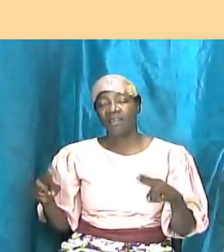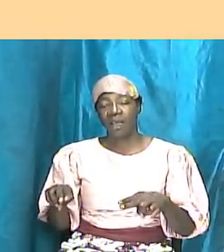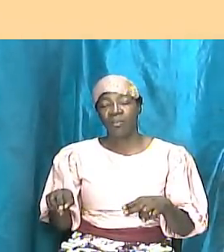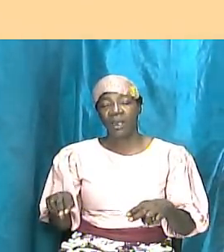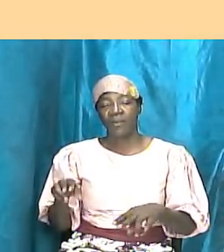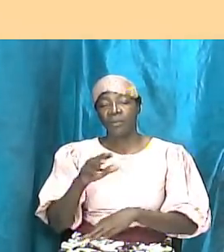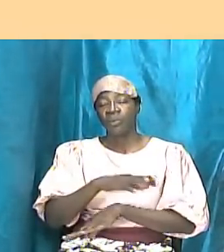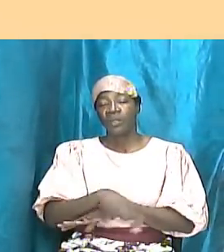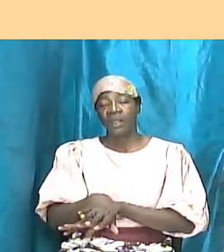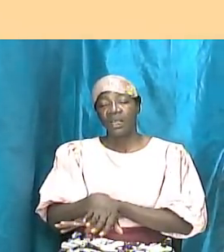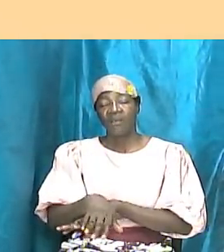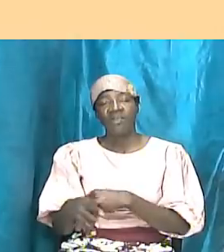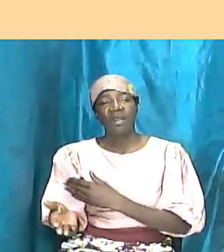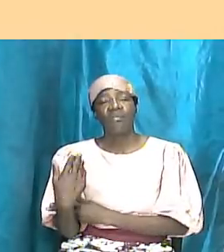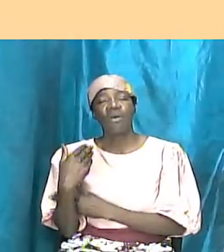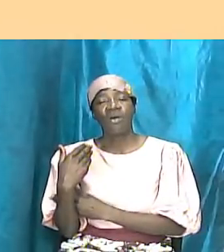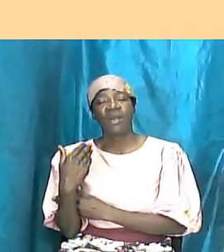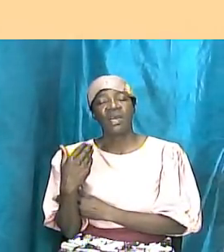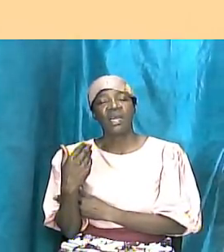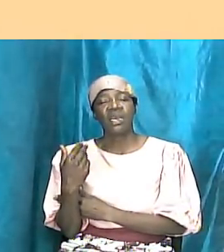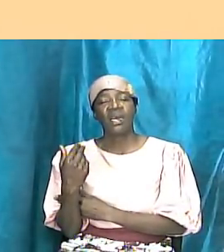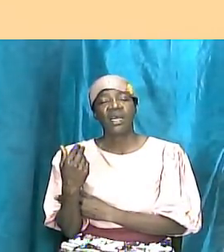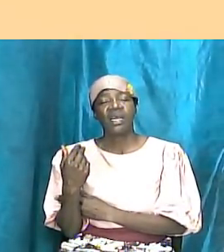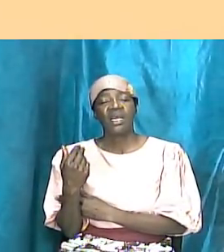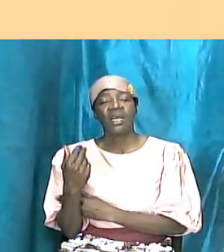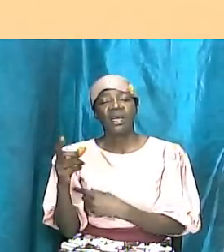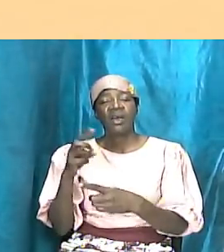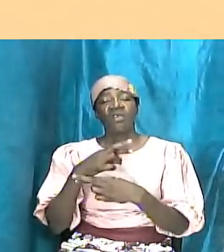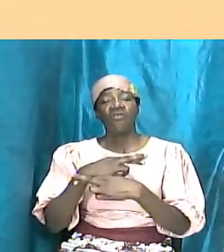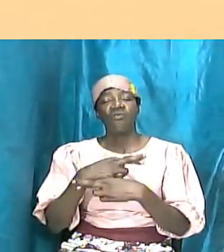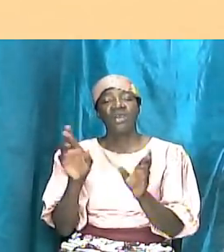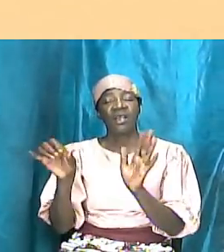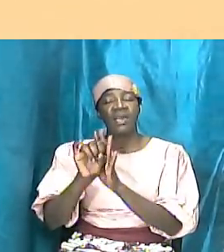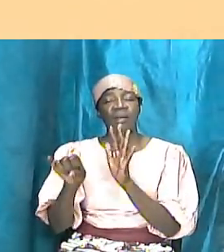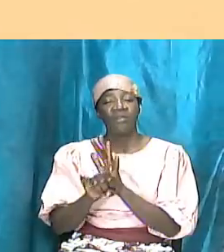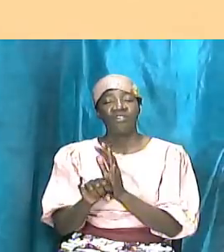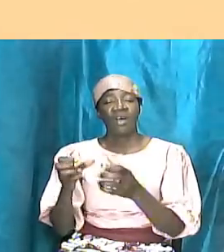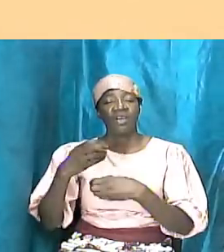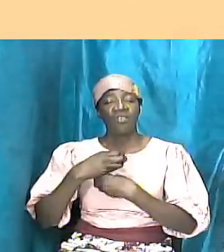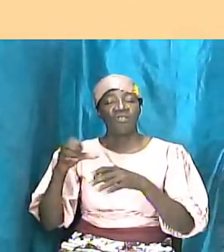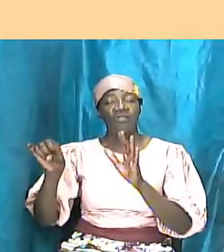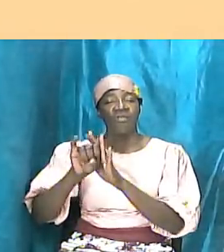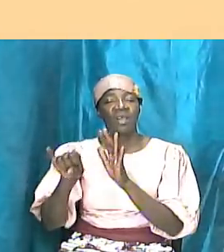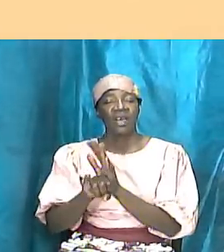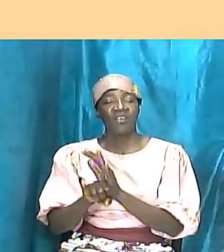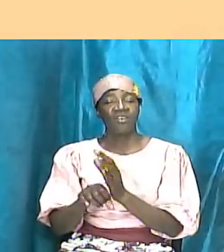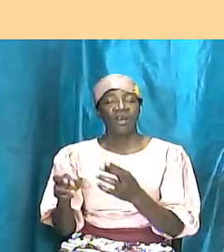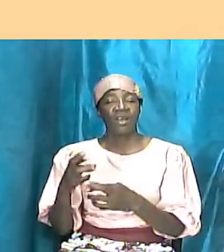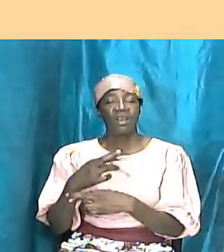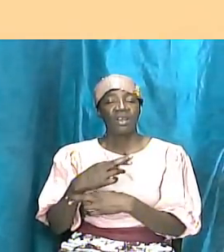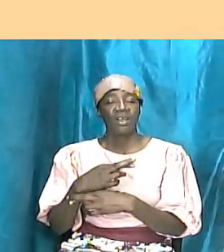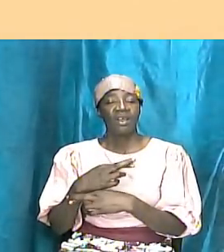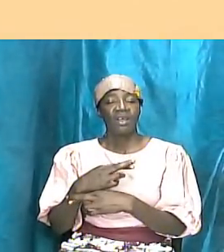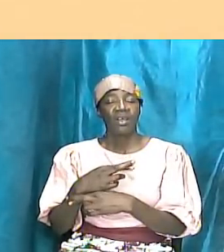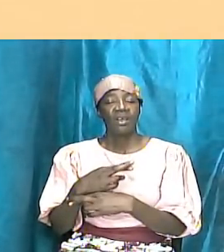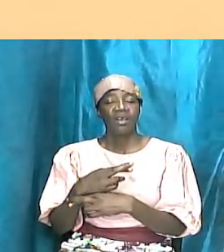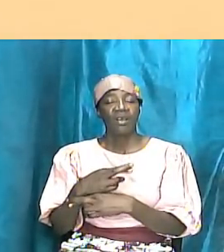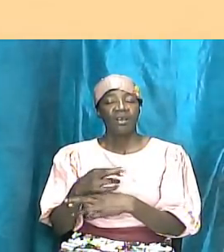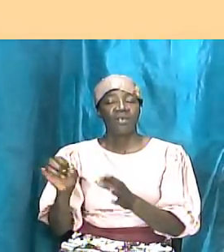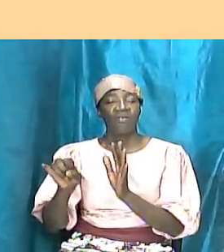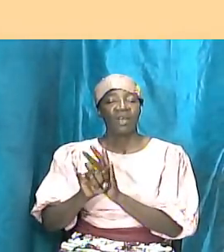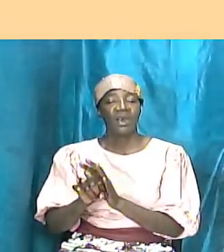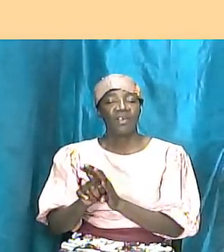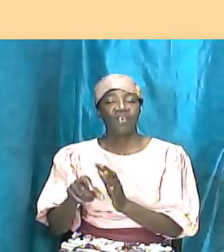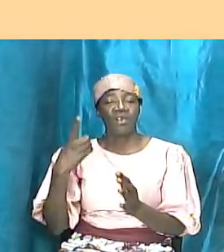and the morning, and redemption was wrought. Creation, redemption. One thing bring them together. They all